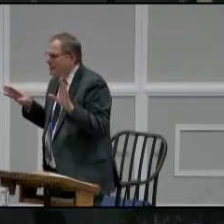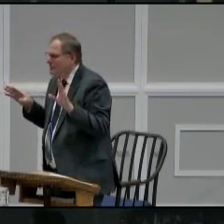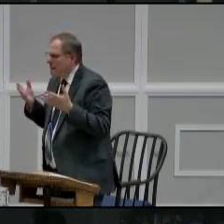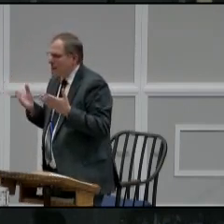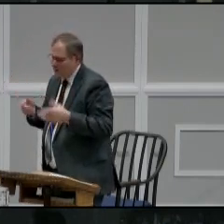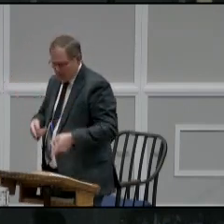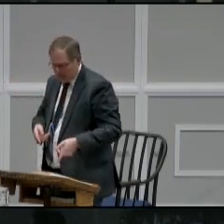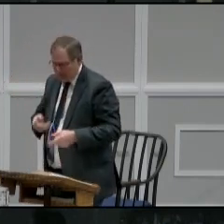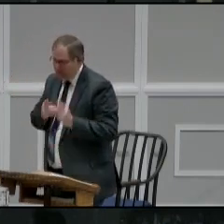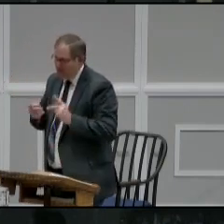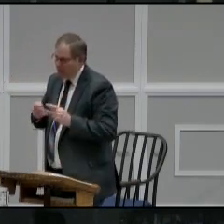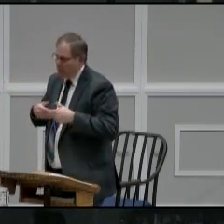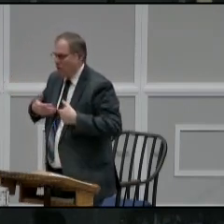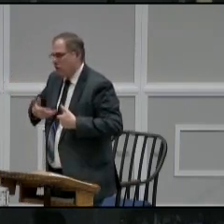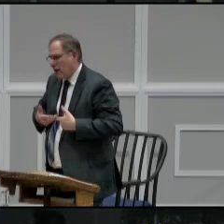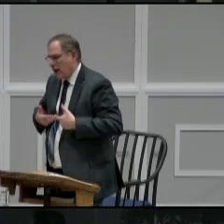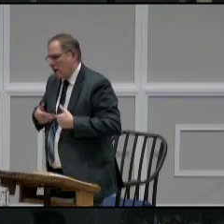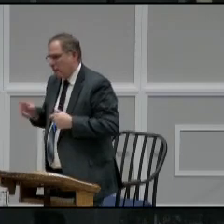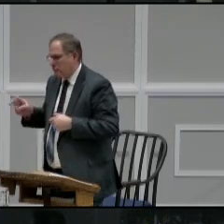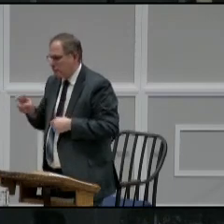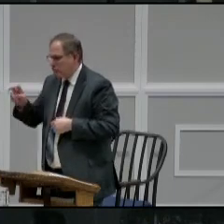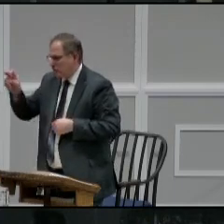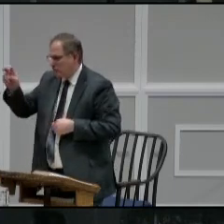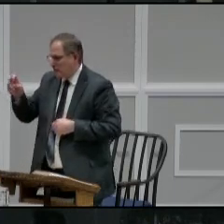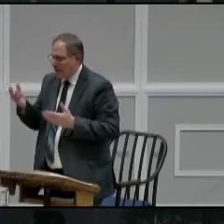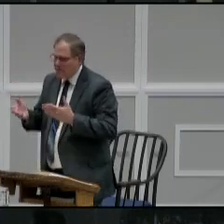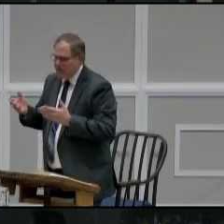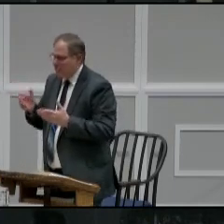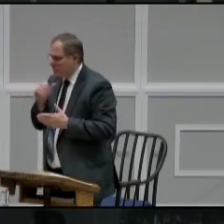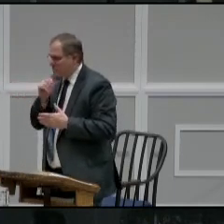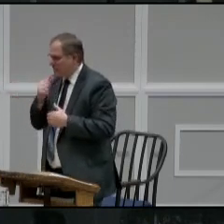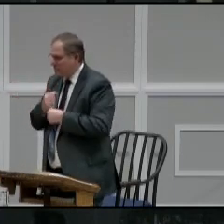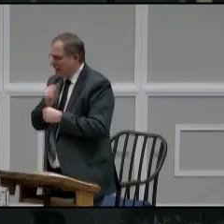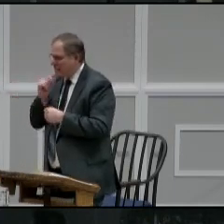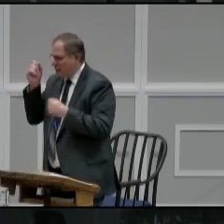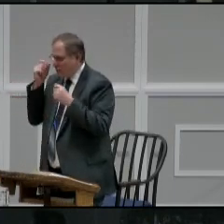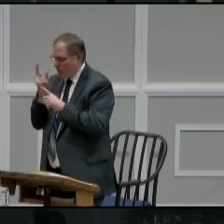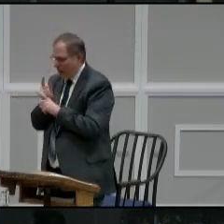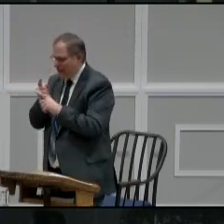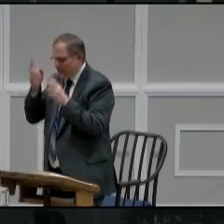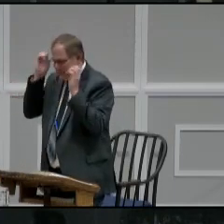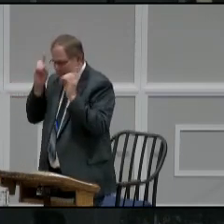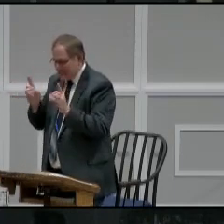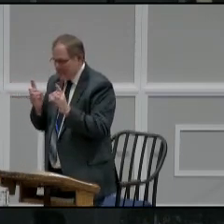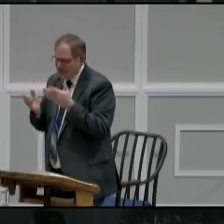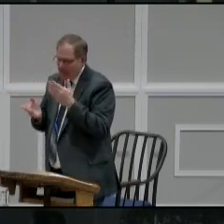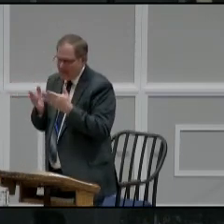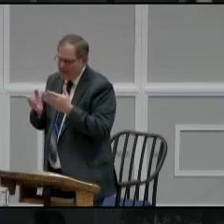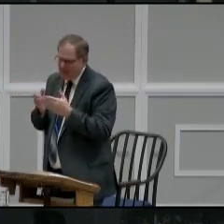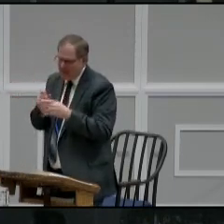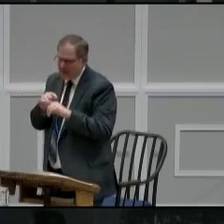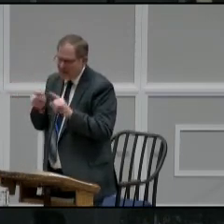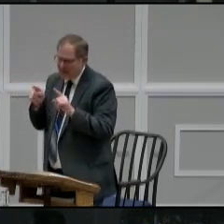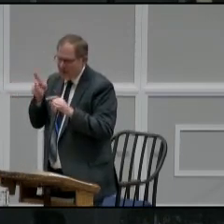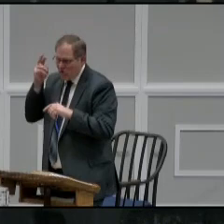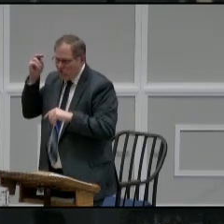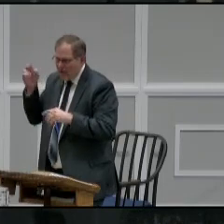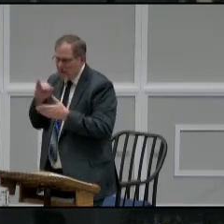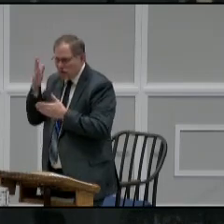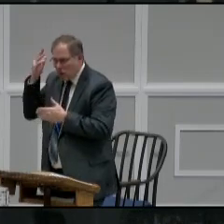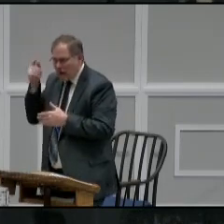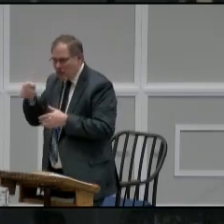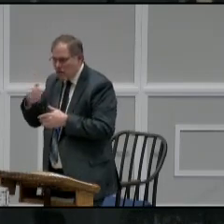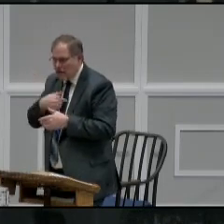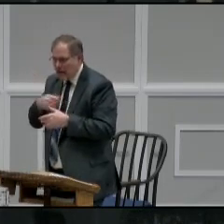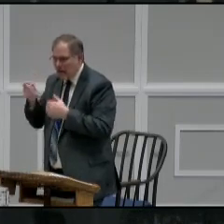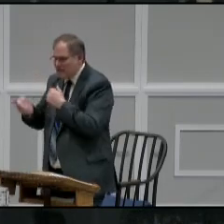from the journey. Maybe it clouded their judgment. There's a lot of things we could say. There's a lot of reasons why we get tempted to turn away from God, why